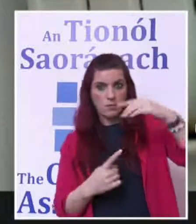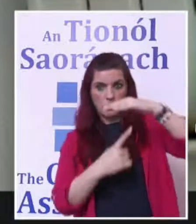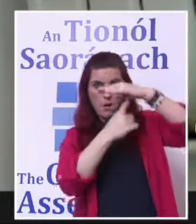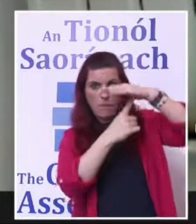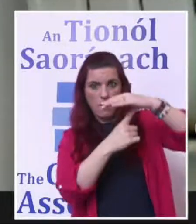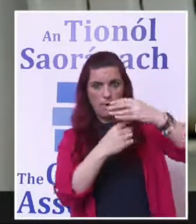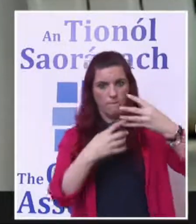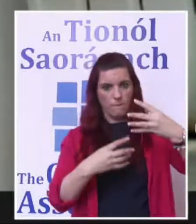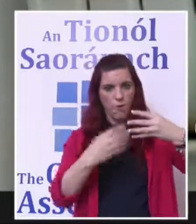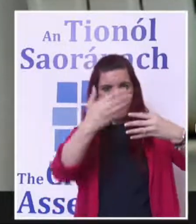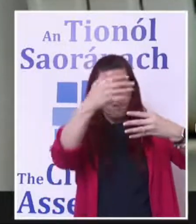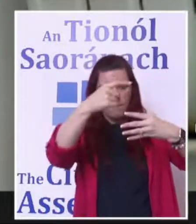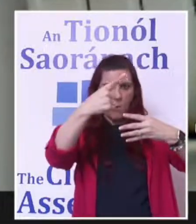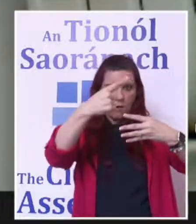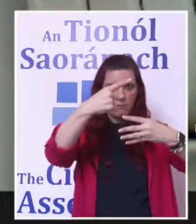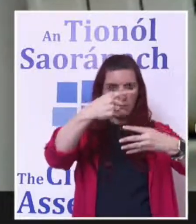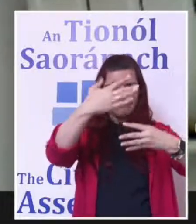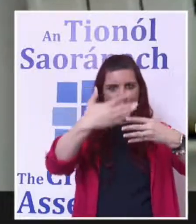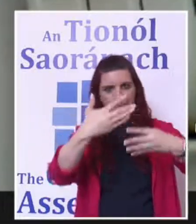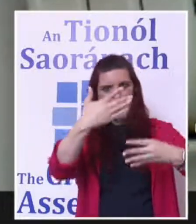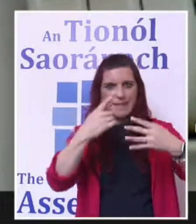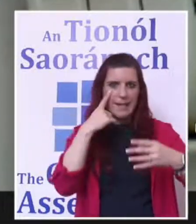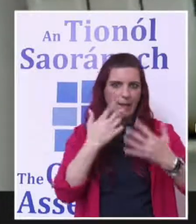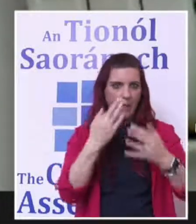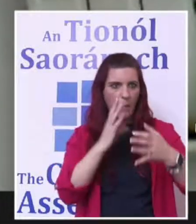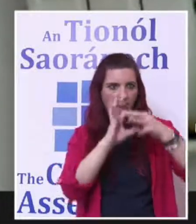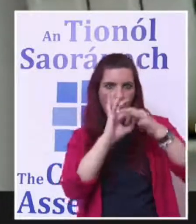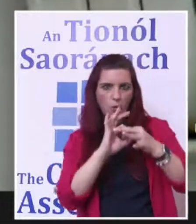in places like Paris and elsewhere.